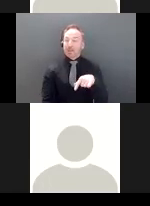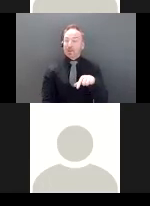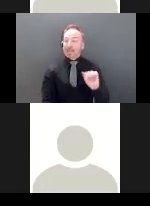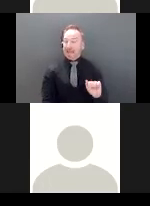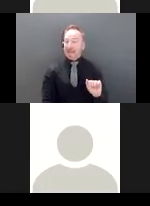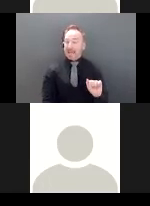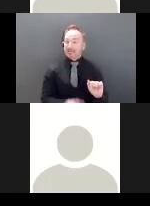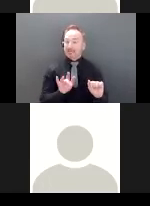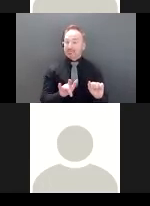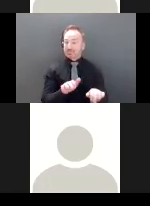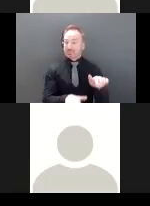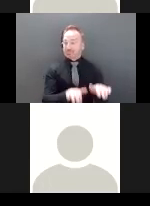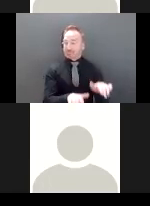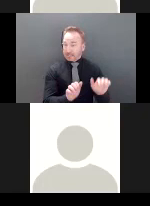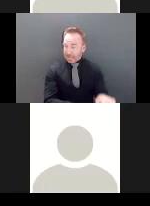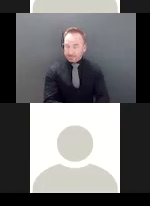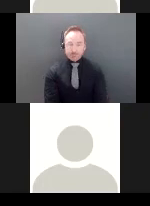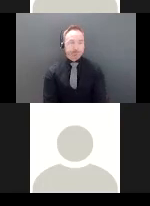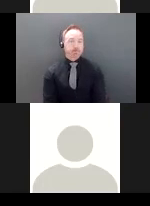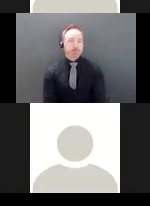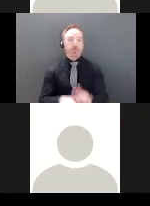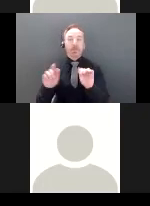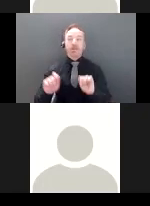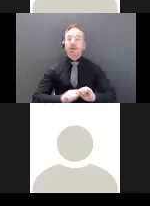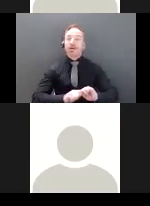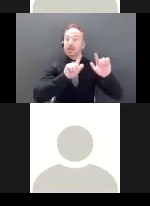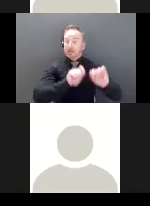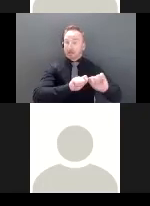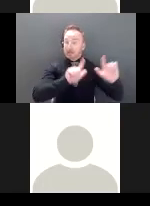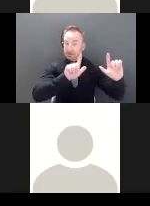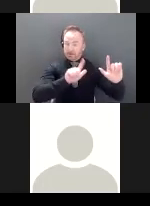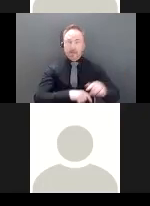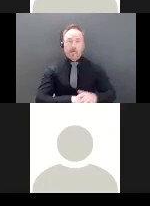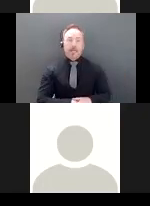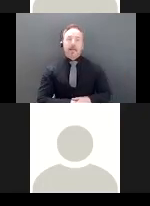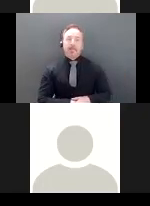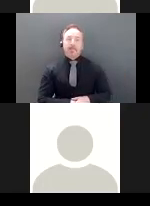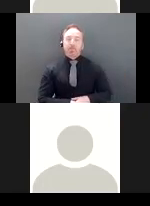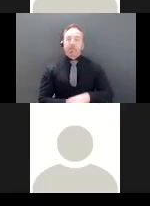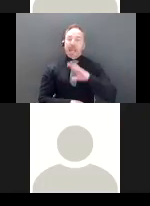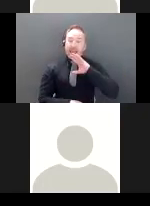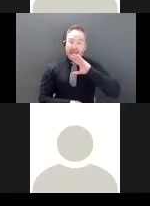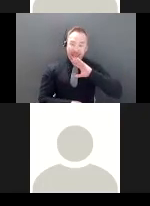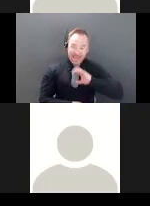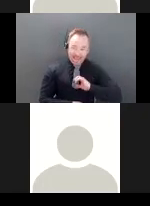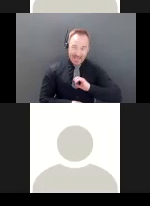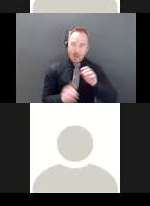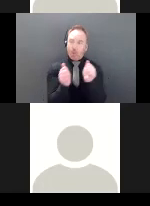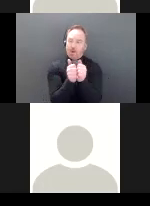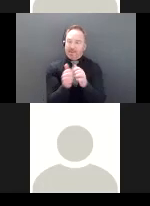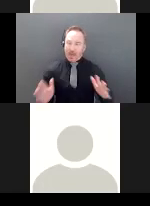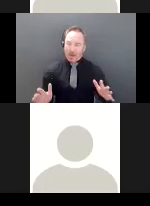box. Okay, so we'll move on to that next slide. So the Aging Without Violence project was